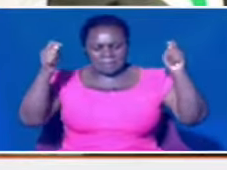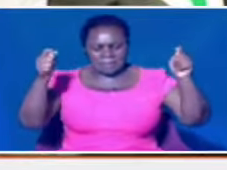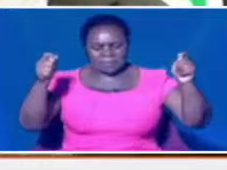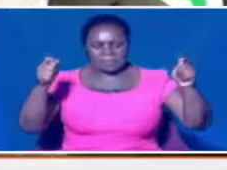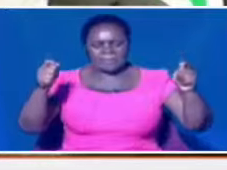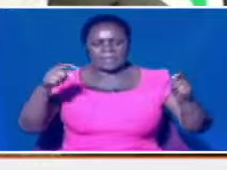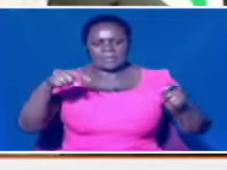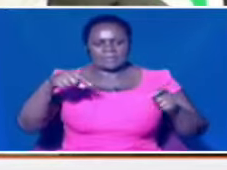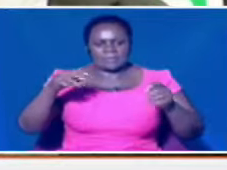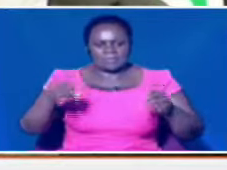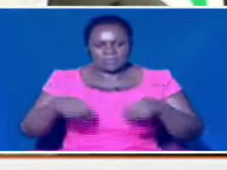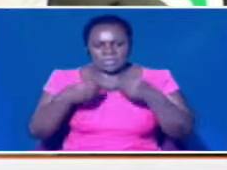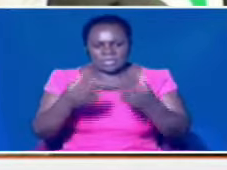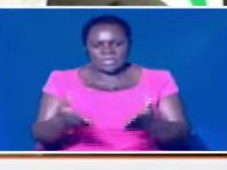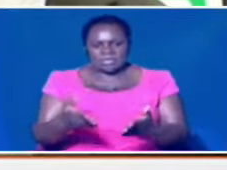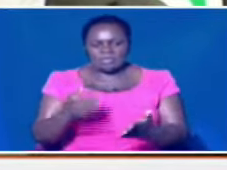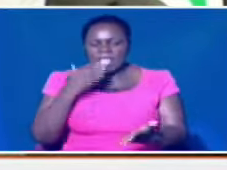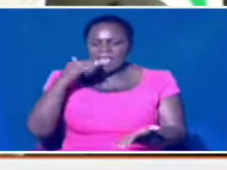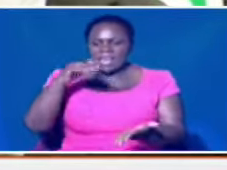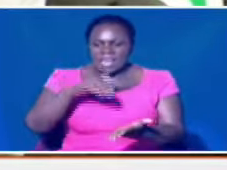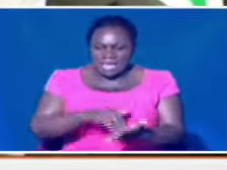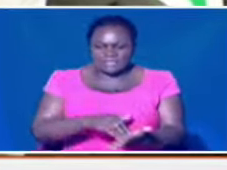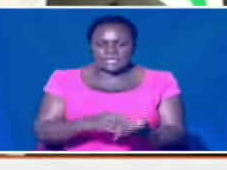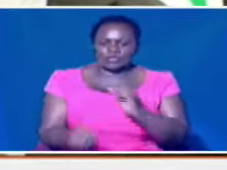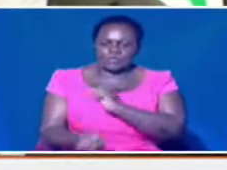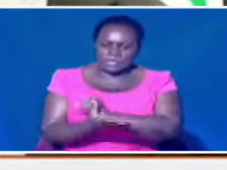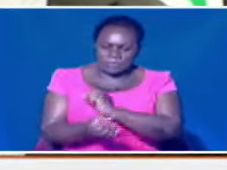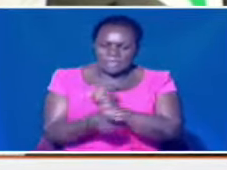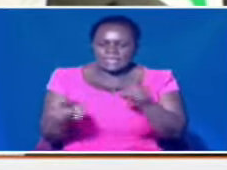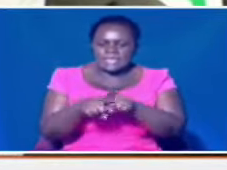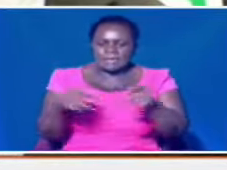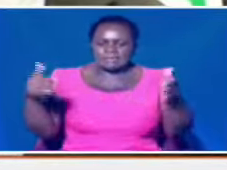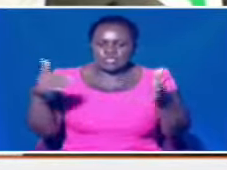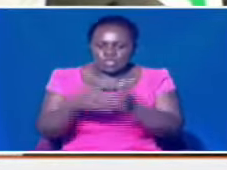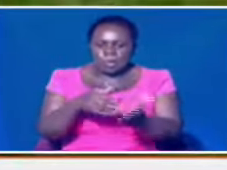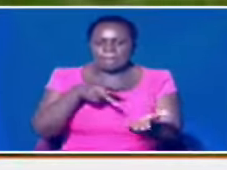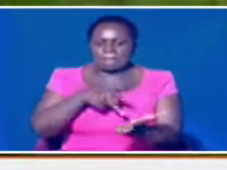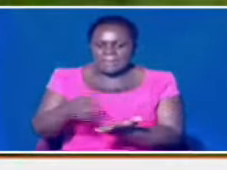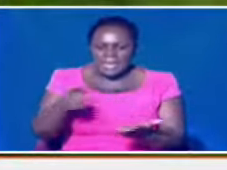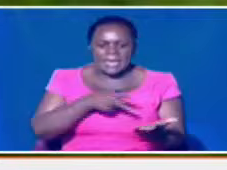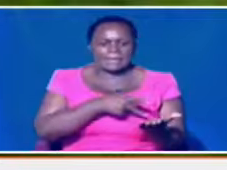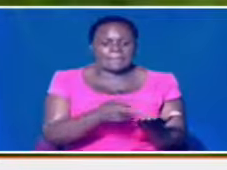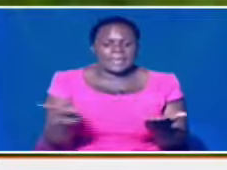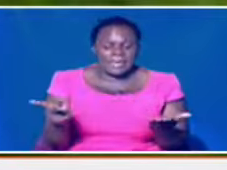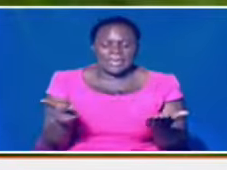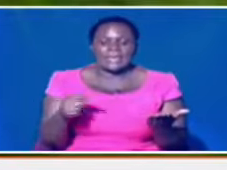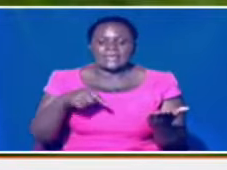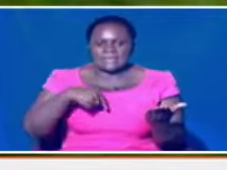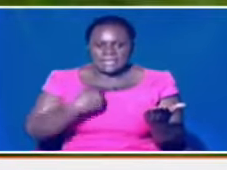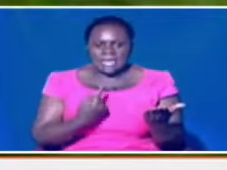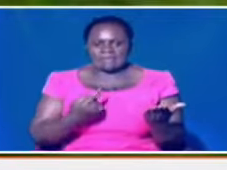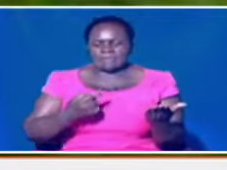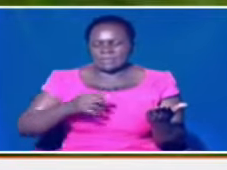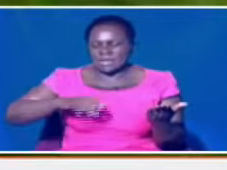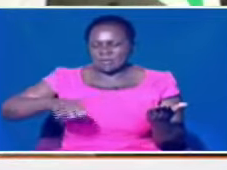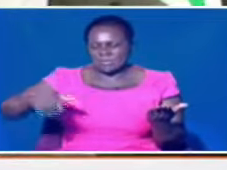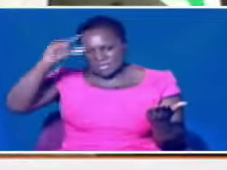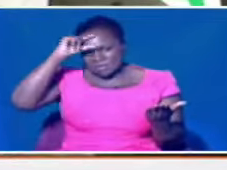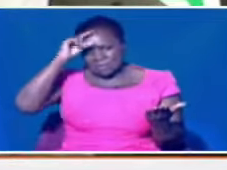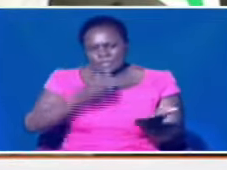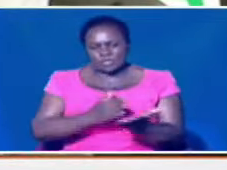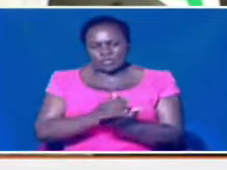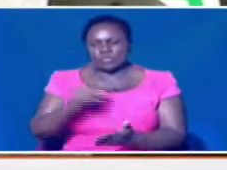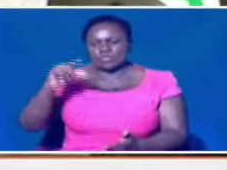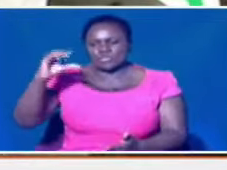who have been issuing show cause letters to our members and even stopping the salary, where the county government through the